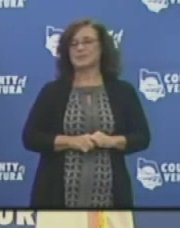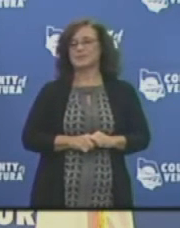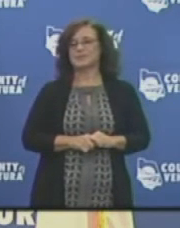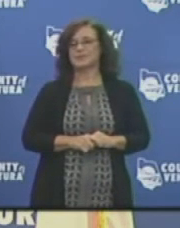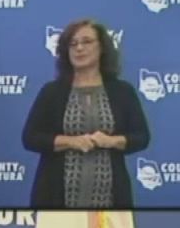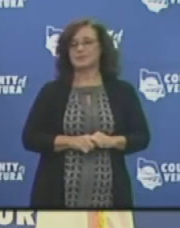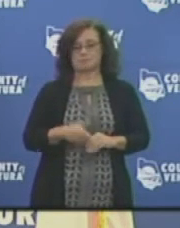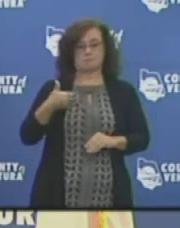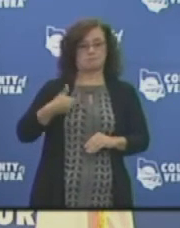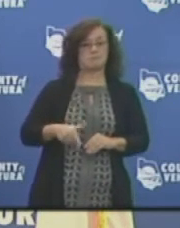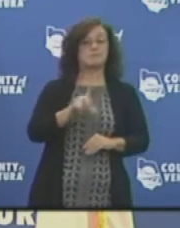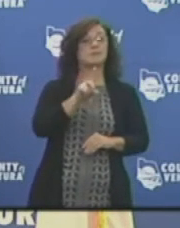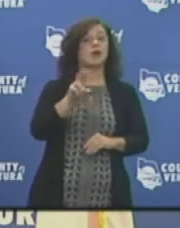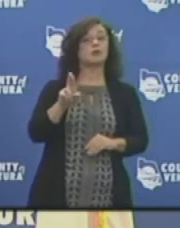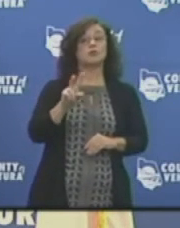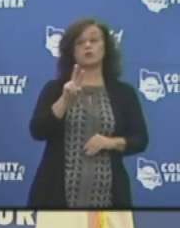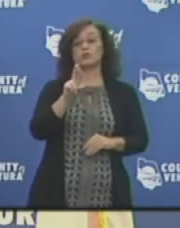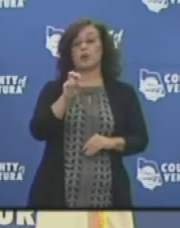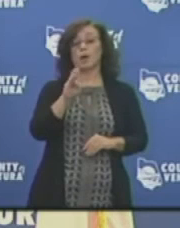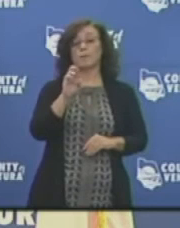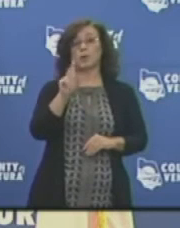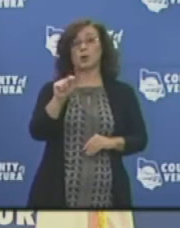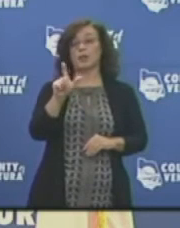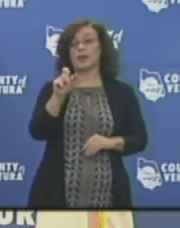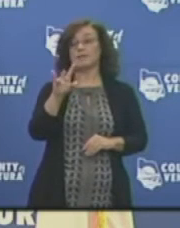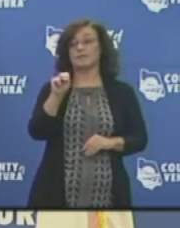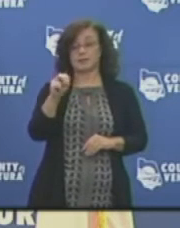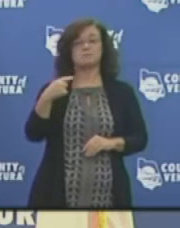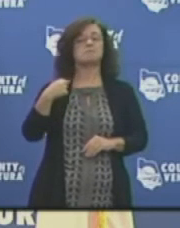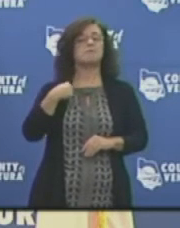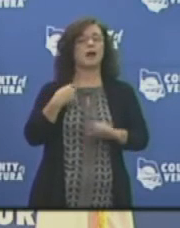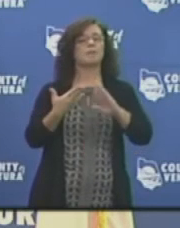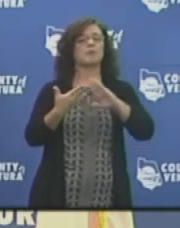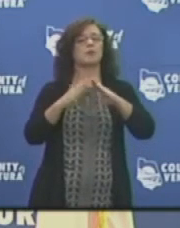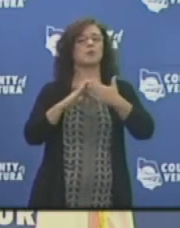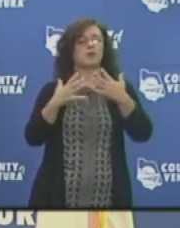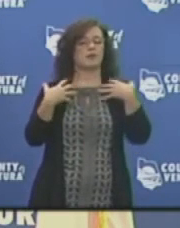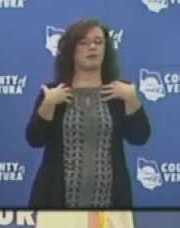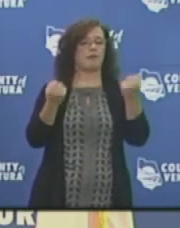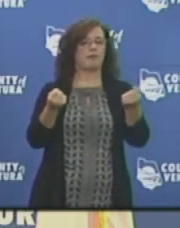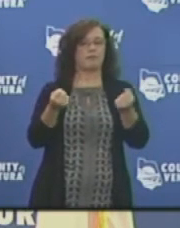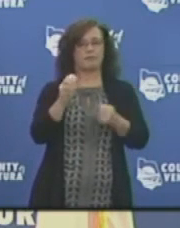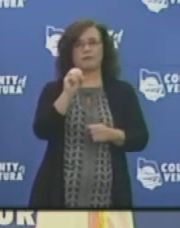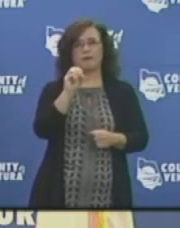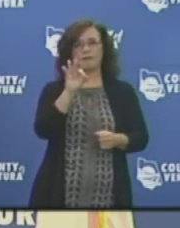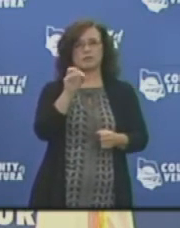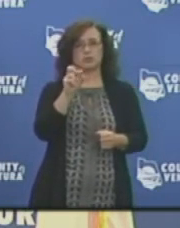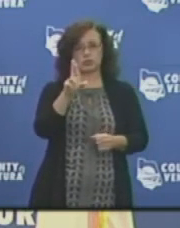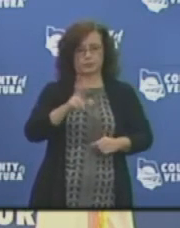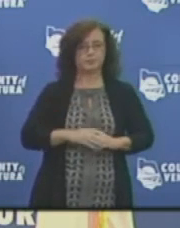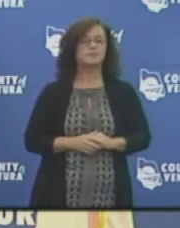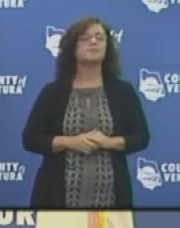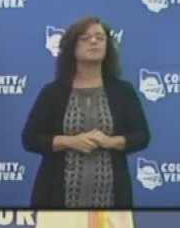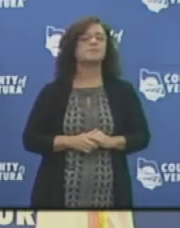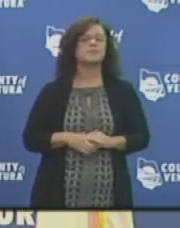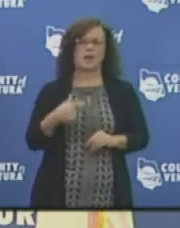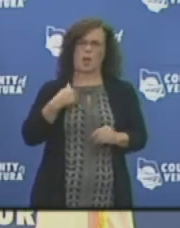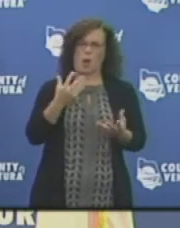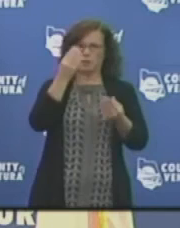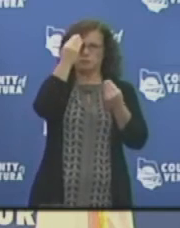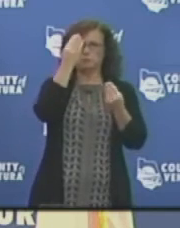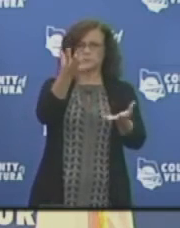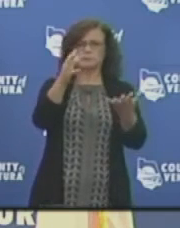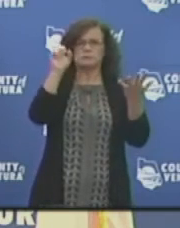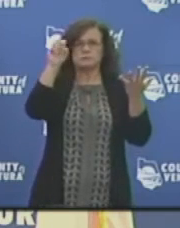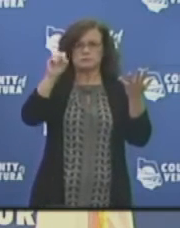I'm Dr. Robert Levin. I'm the County Health Officer. I'd like to start with updating everyone about